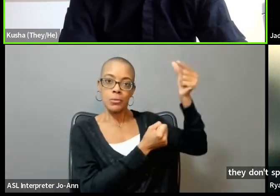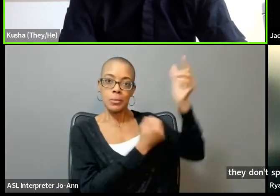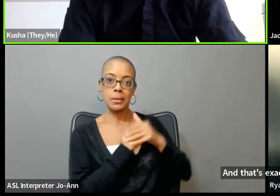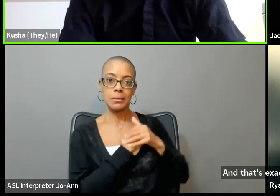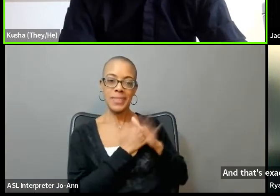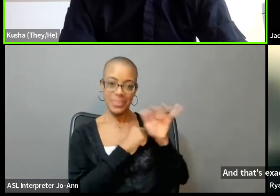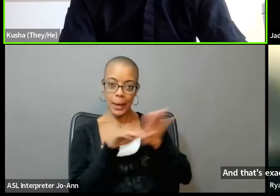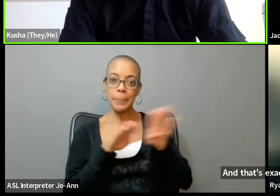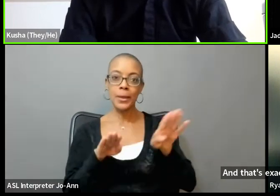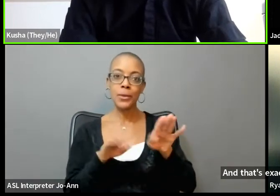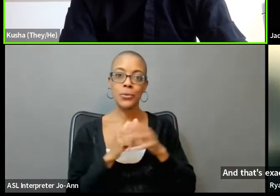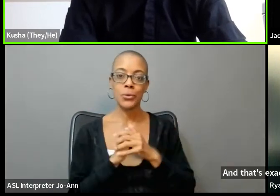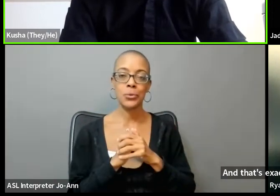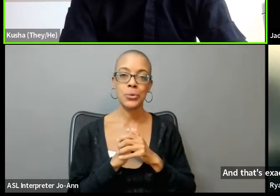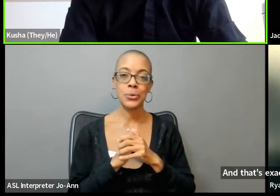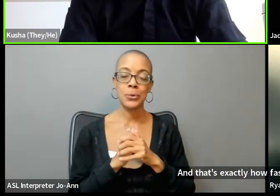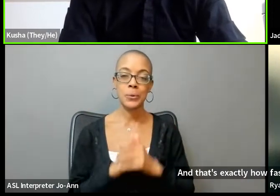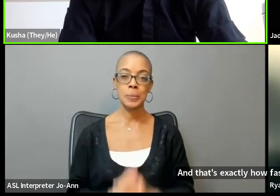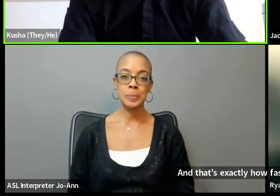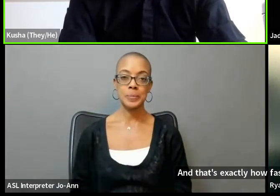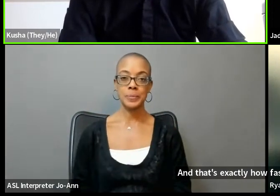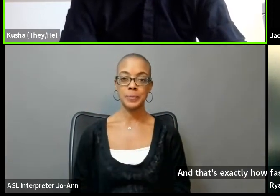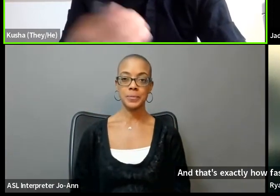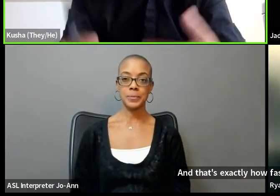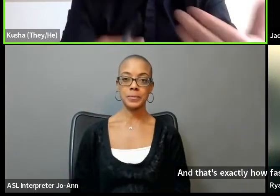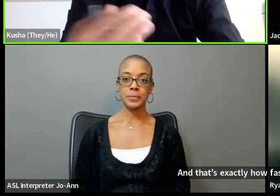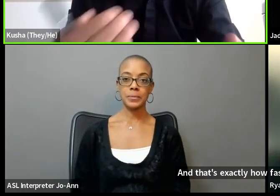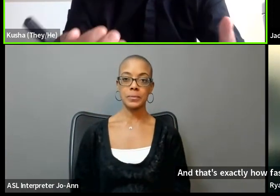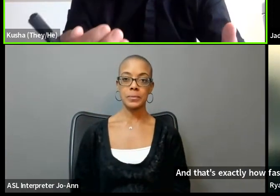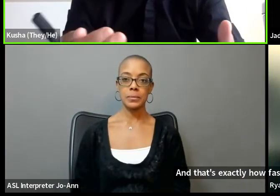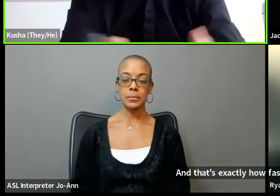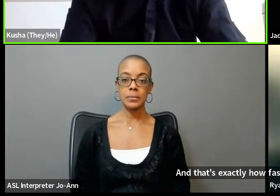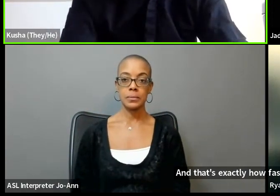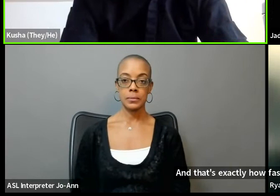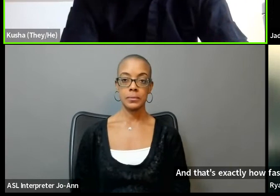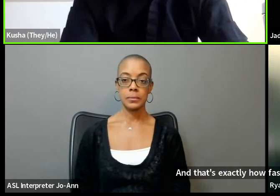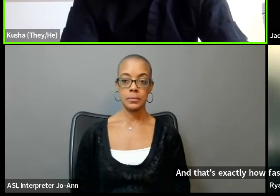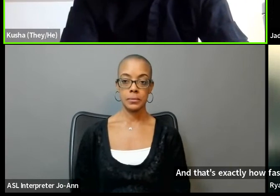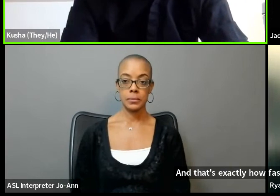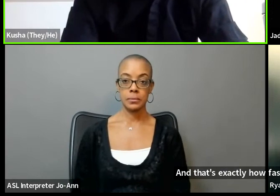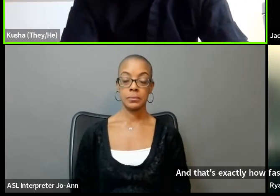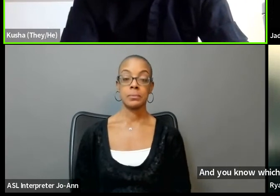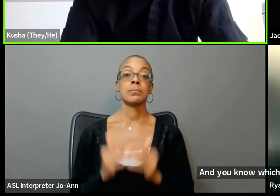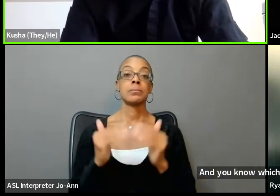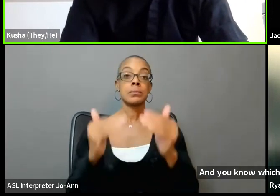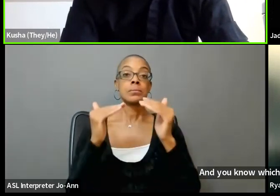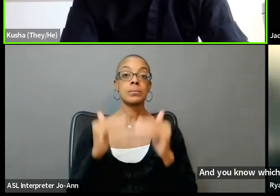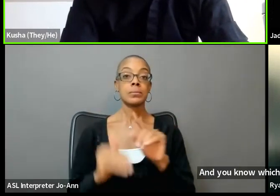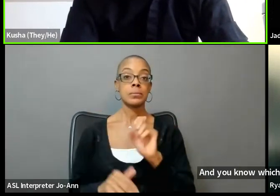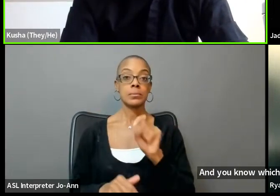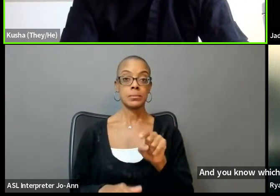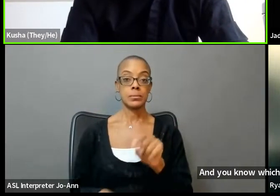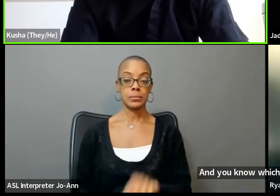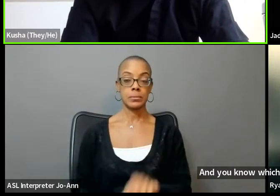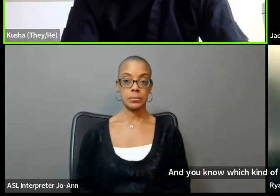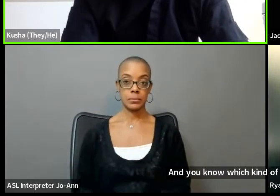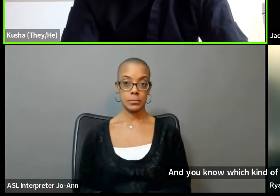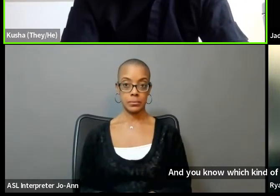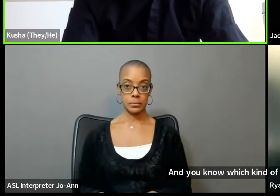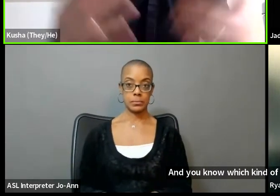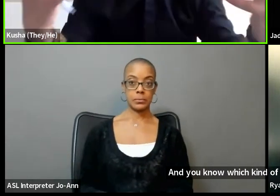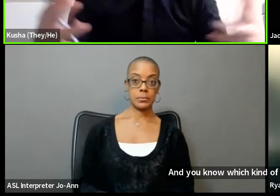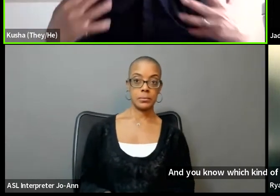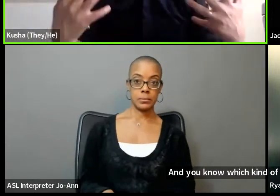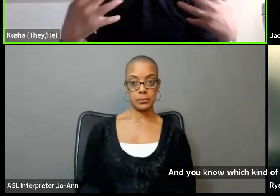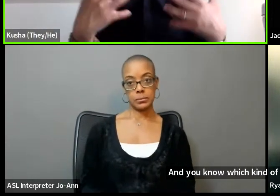and which kind of brings me to the next question. We noticed